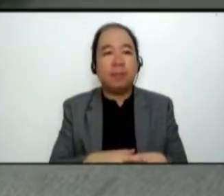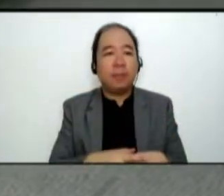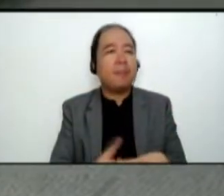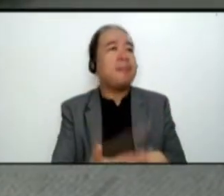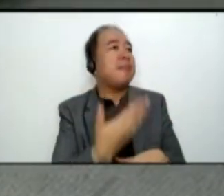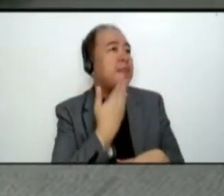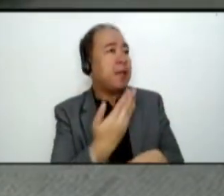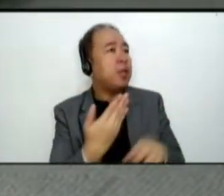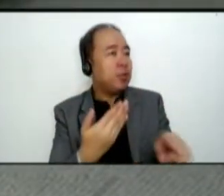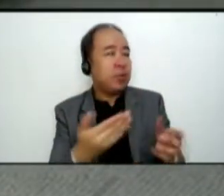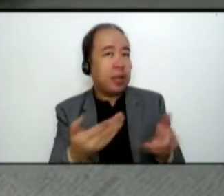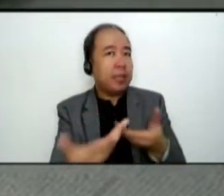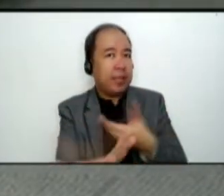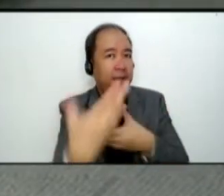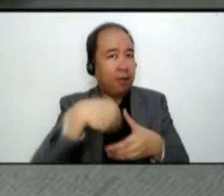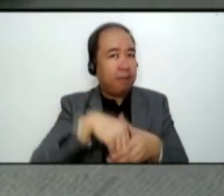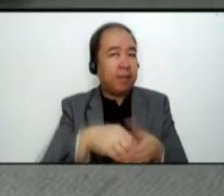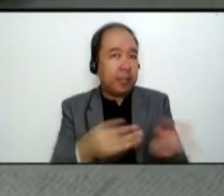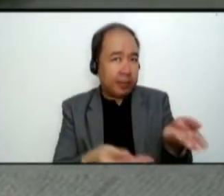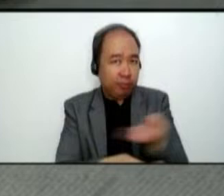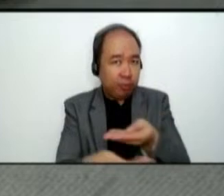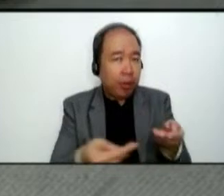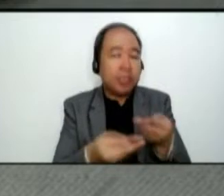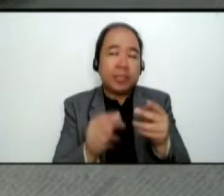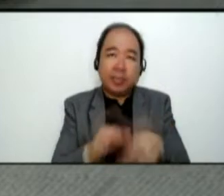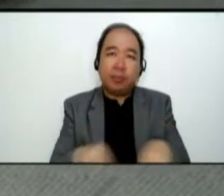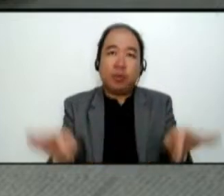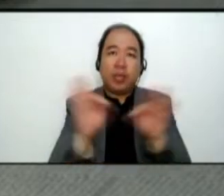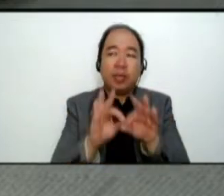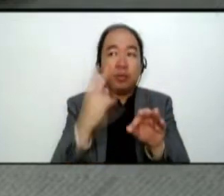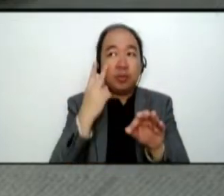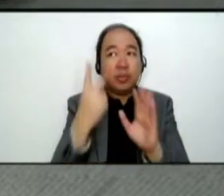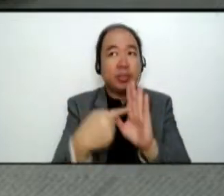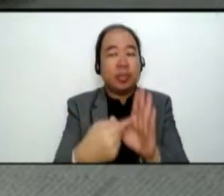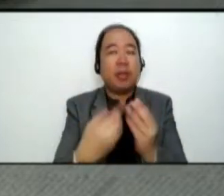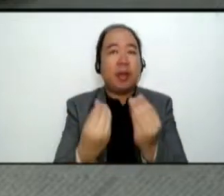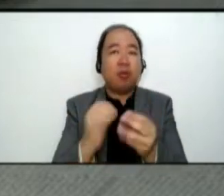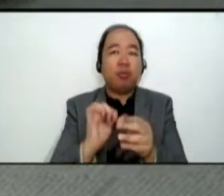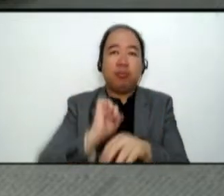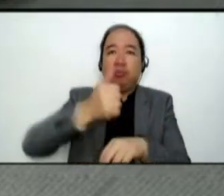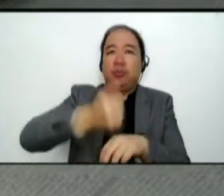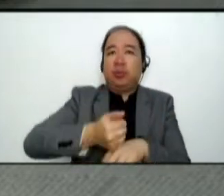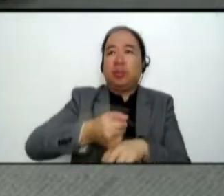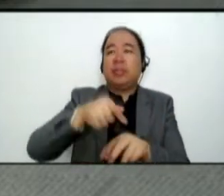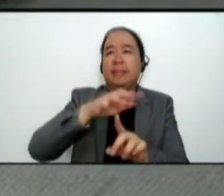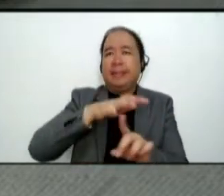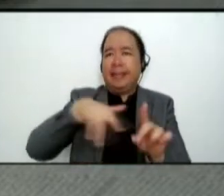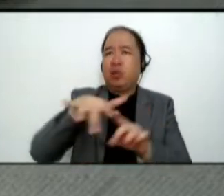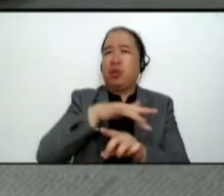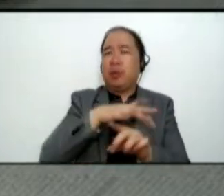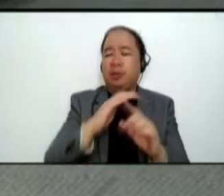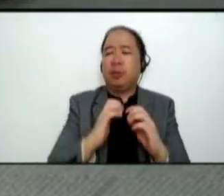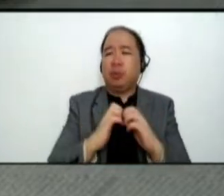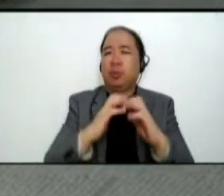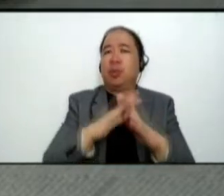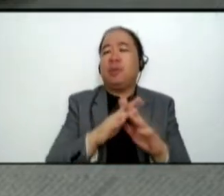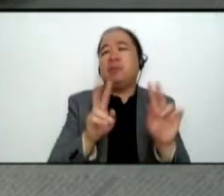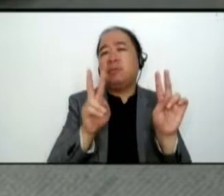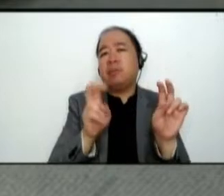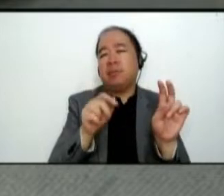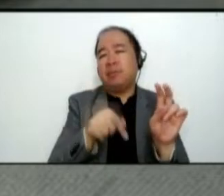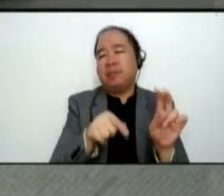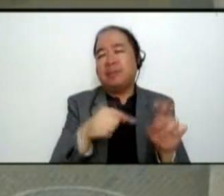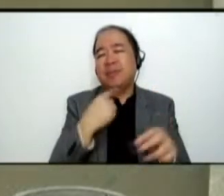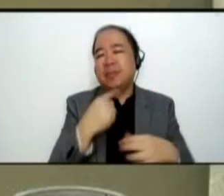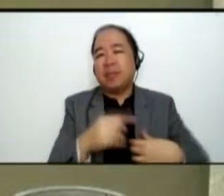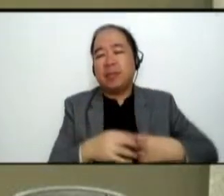key, and your examples show how we can together build this enabling ecosystem, which you referred to. Now my question